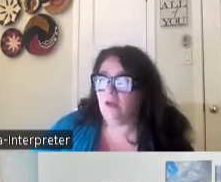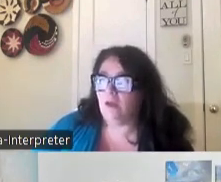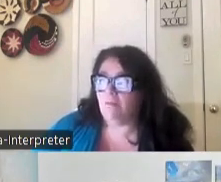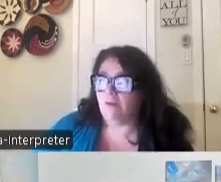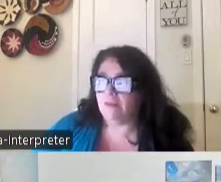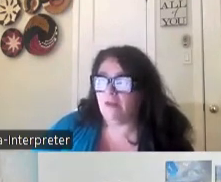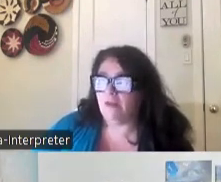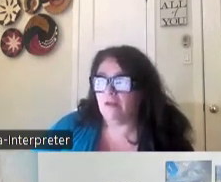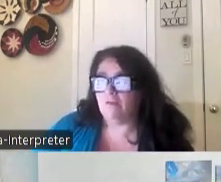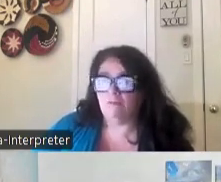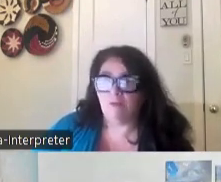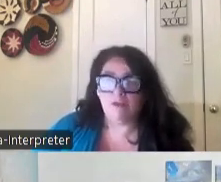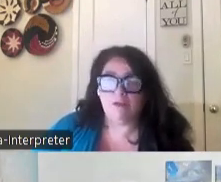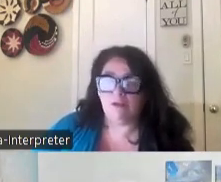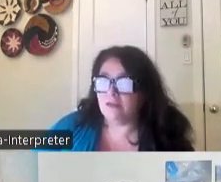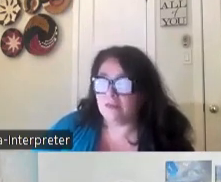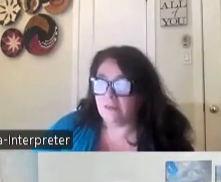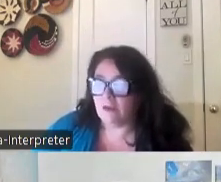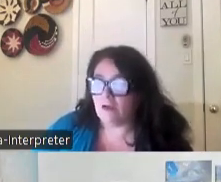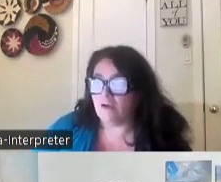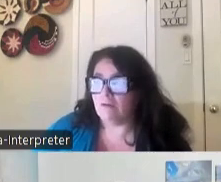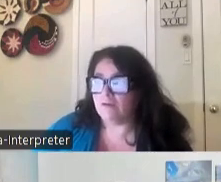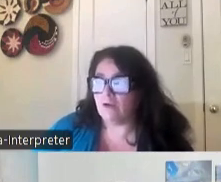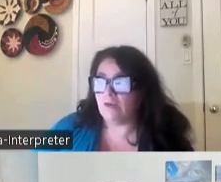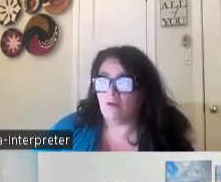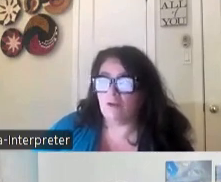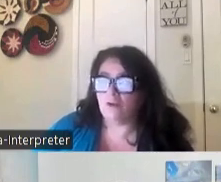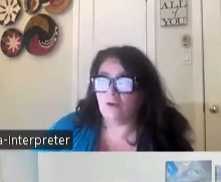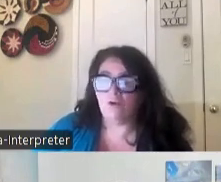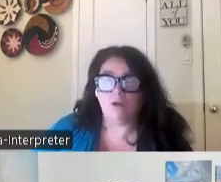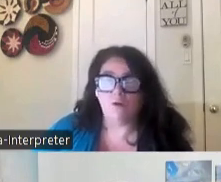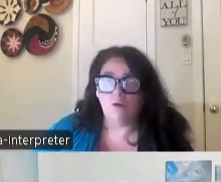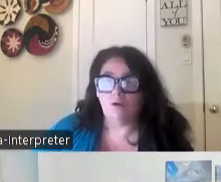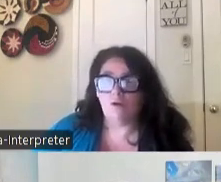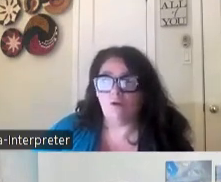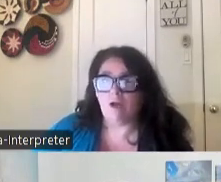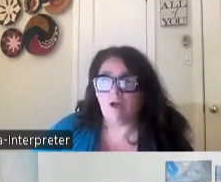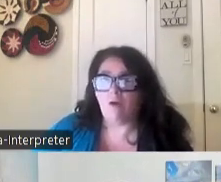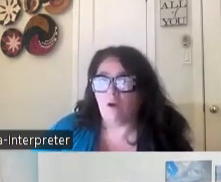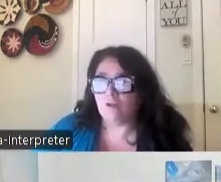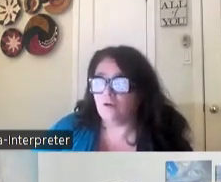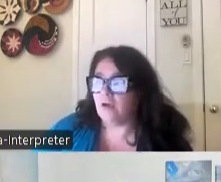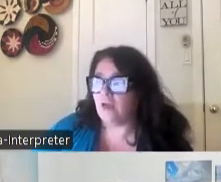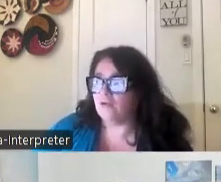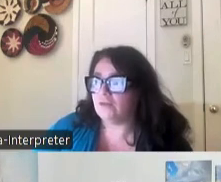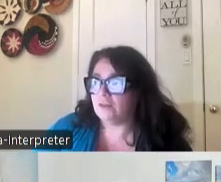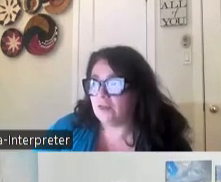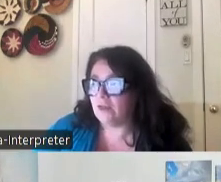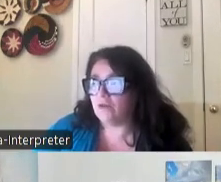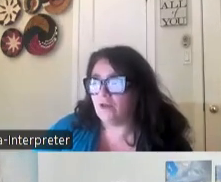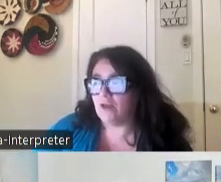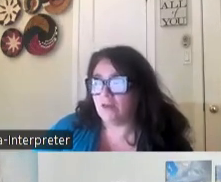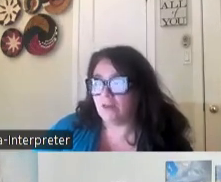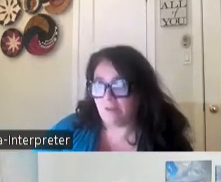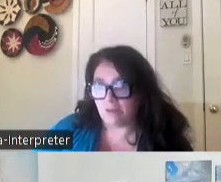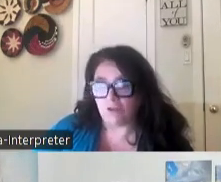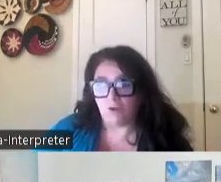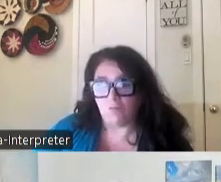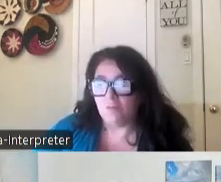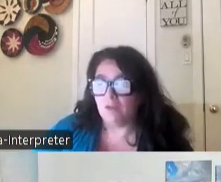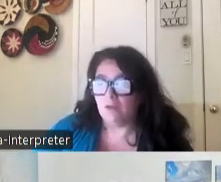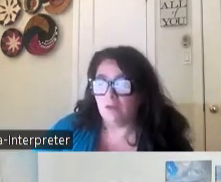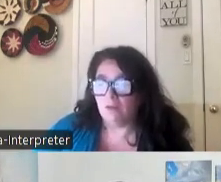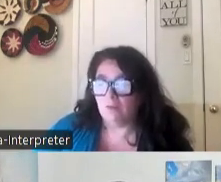about 1.4 degrees centigrade of warming, but in the past couple of years have been 1.5 degrees